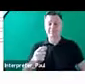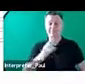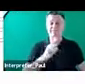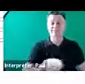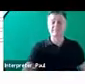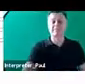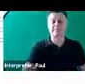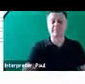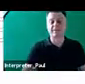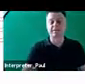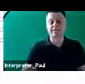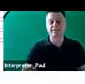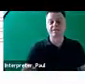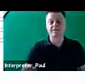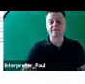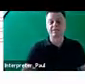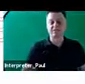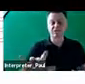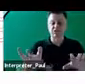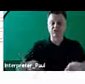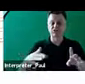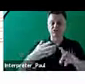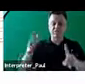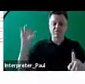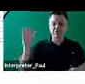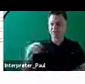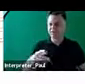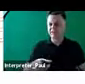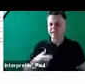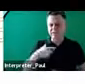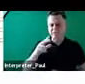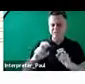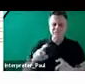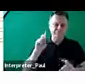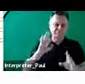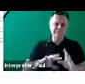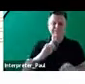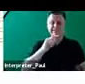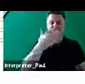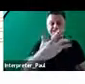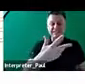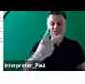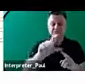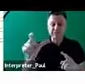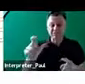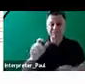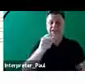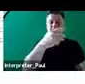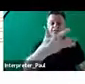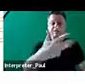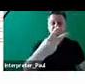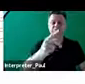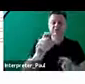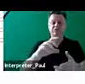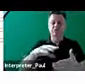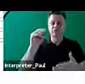you're way off track. In the research that we did a few years ago, it was 92%. 92% of